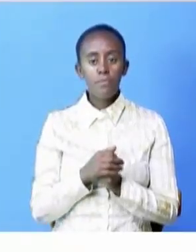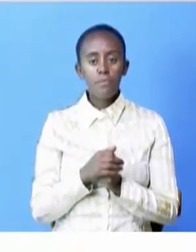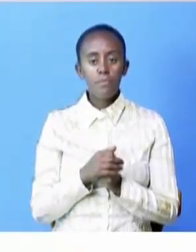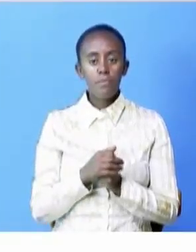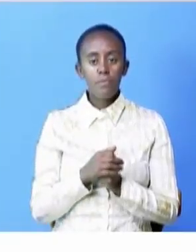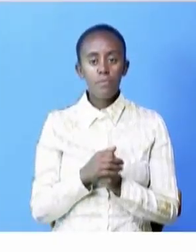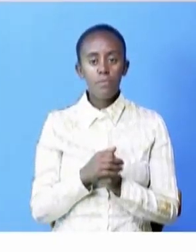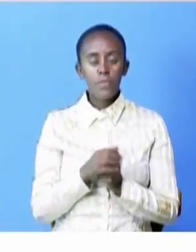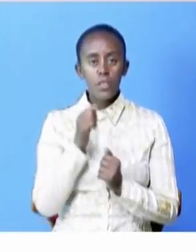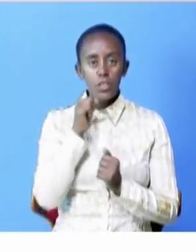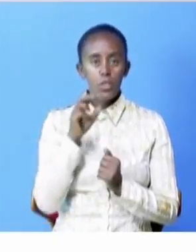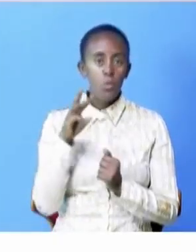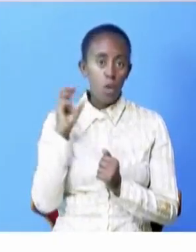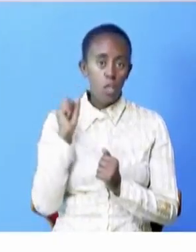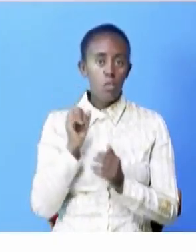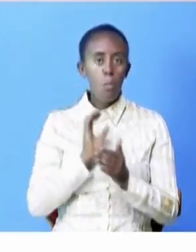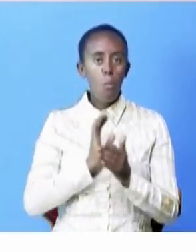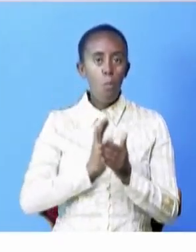was born